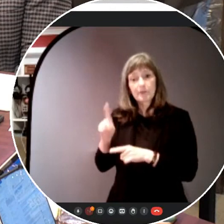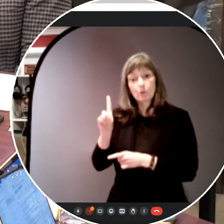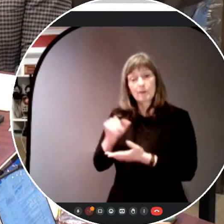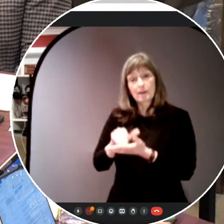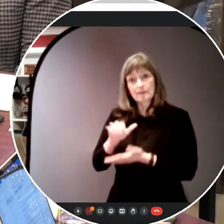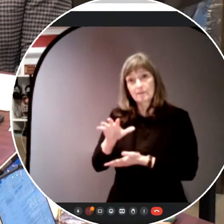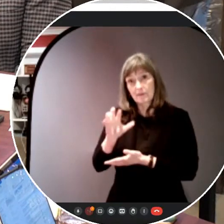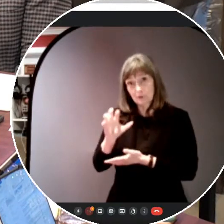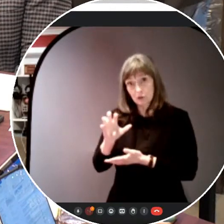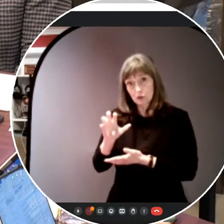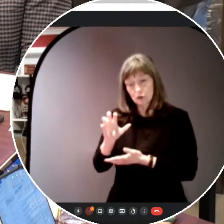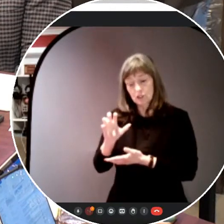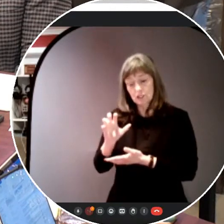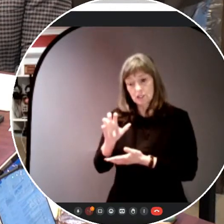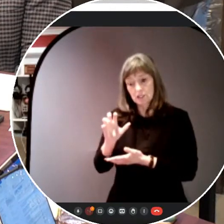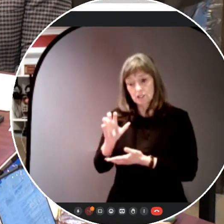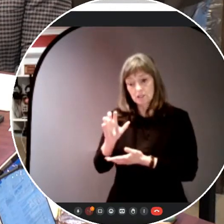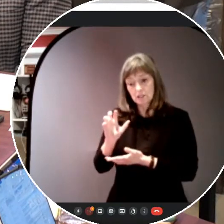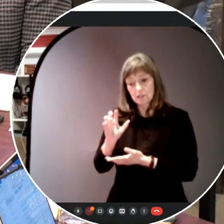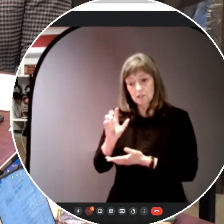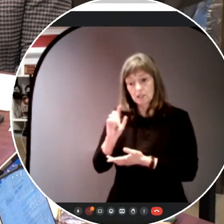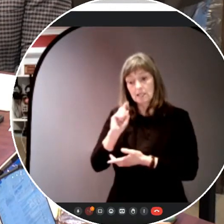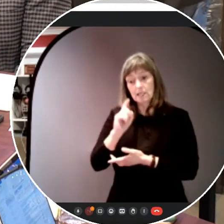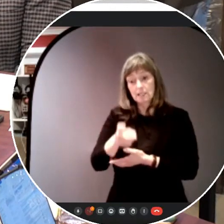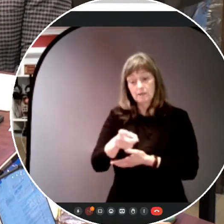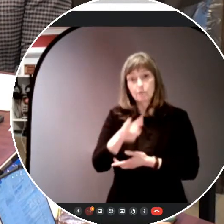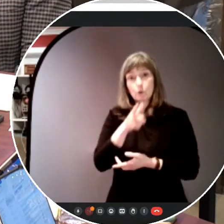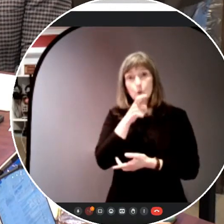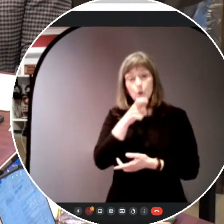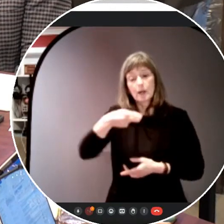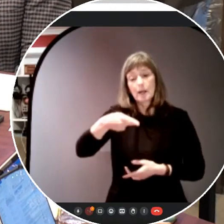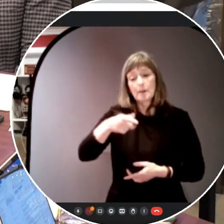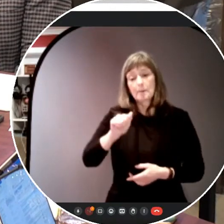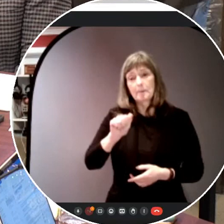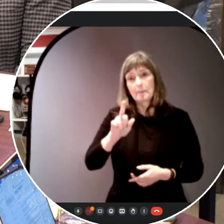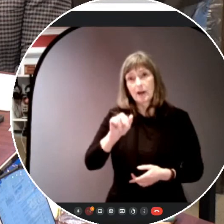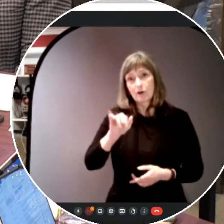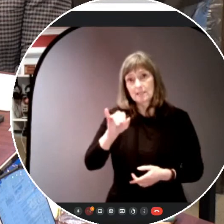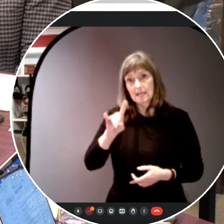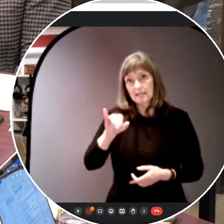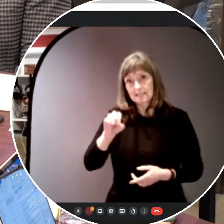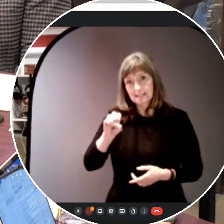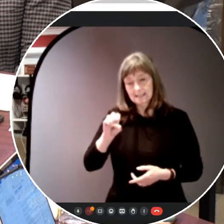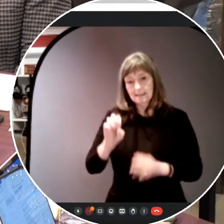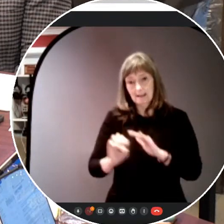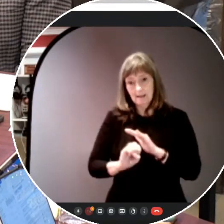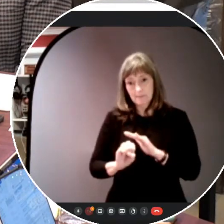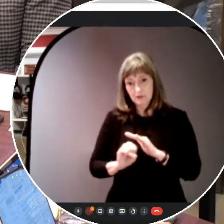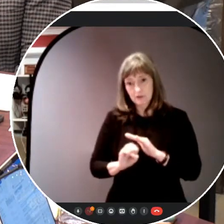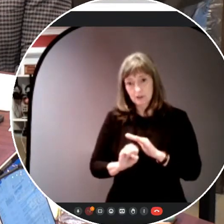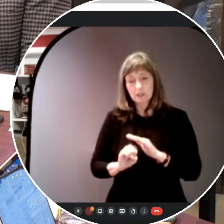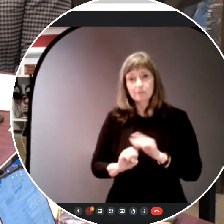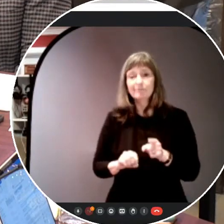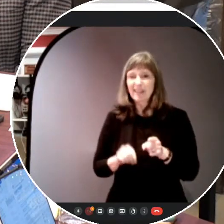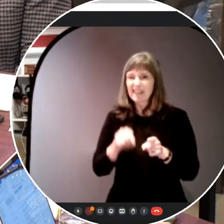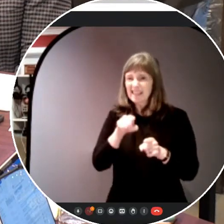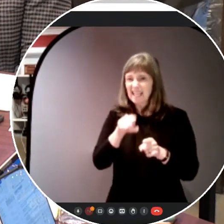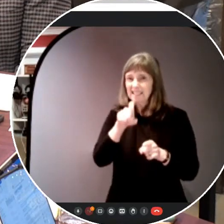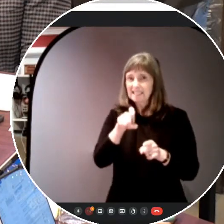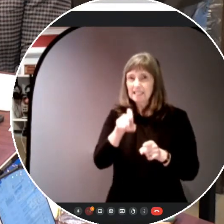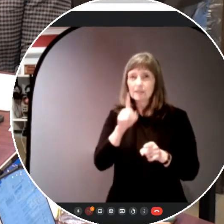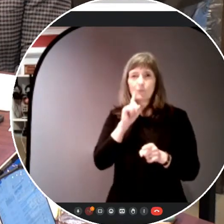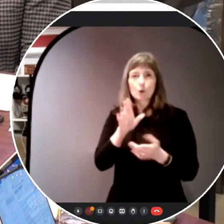$1,500 to Paradise Elementary to help with some immediate requirements for some school kits for some